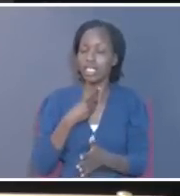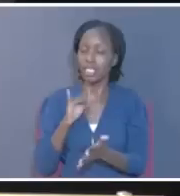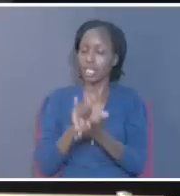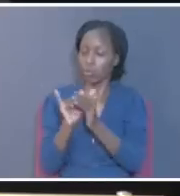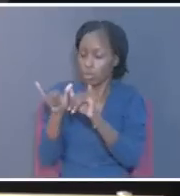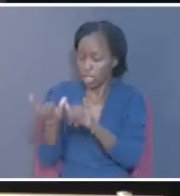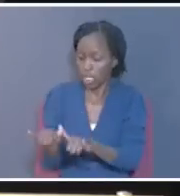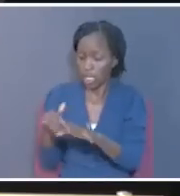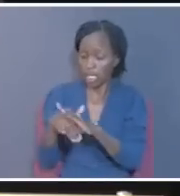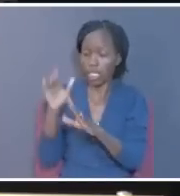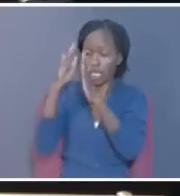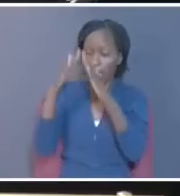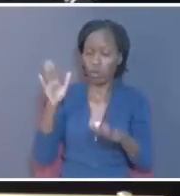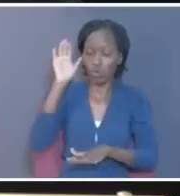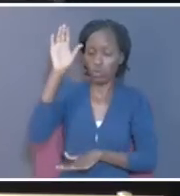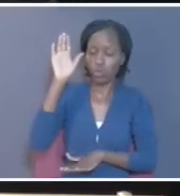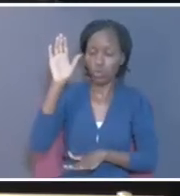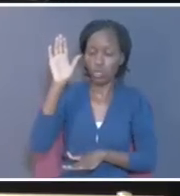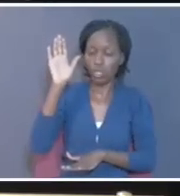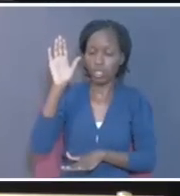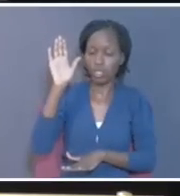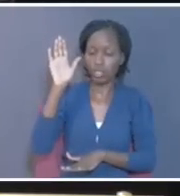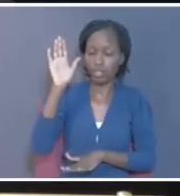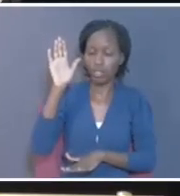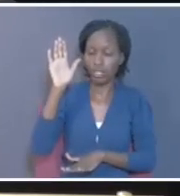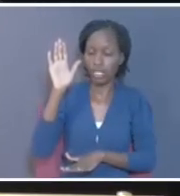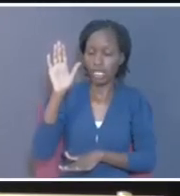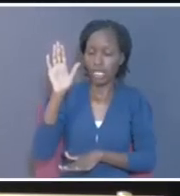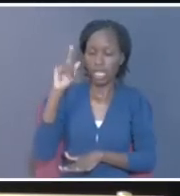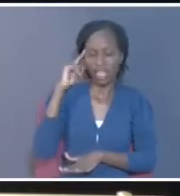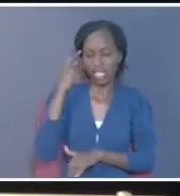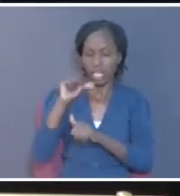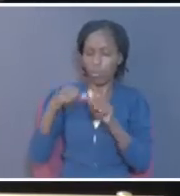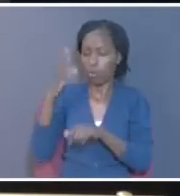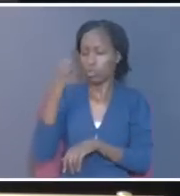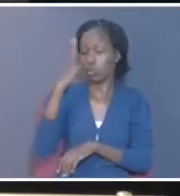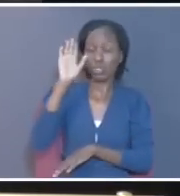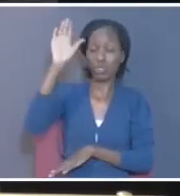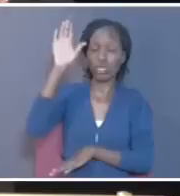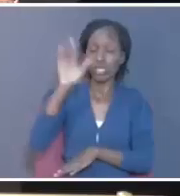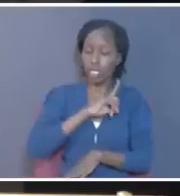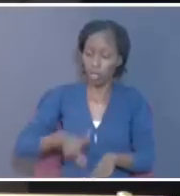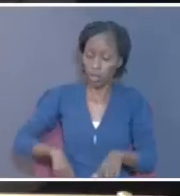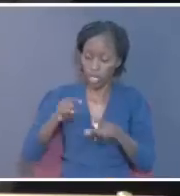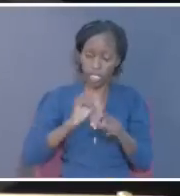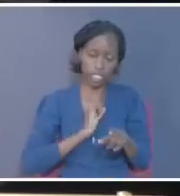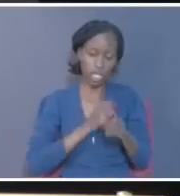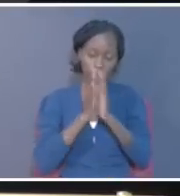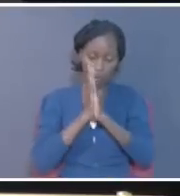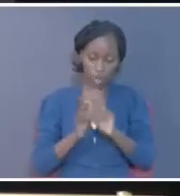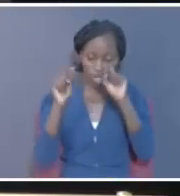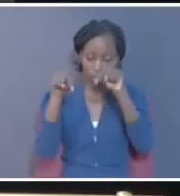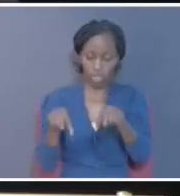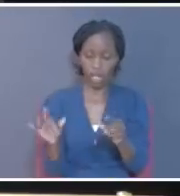your house, oh God, gazing upon your beauty, oh God. And Father, this is our prayer